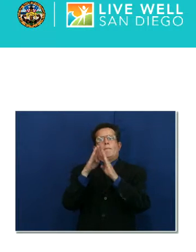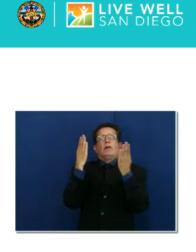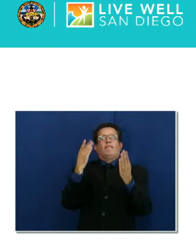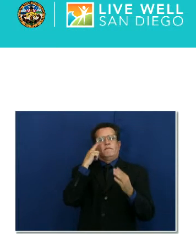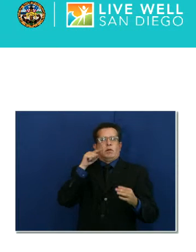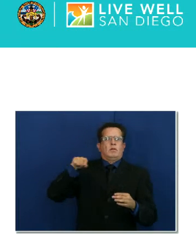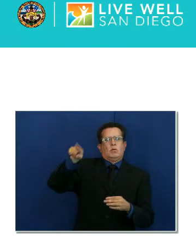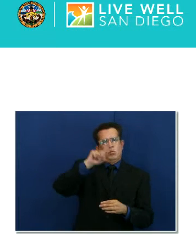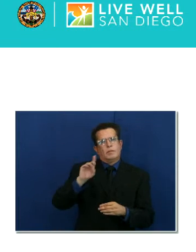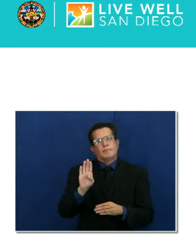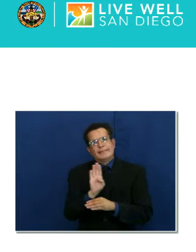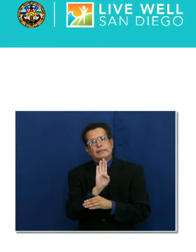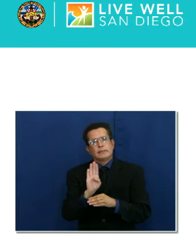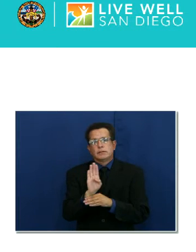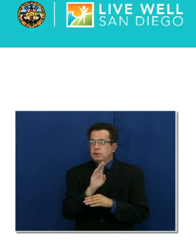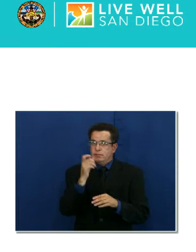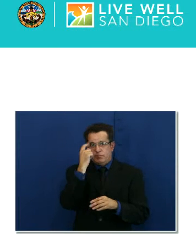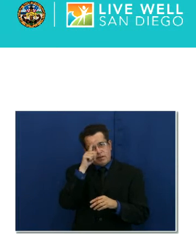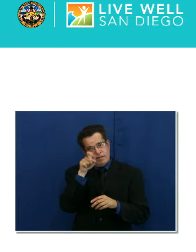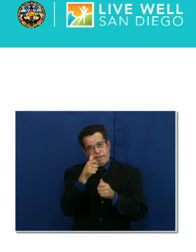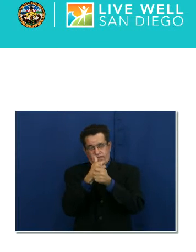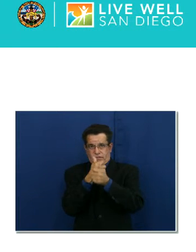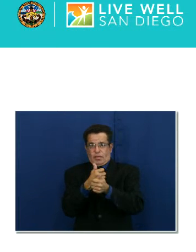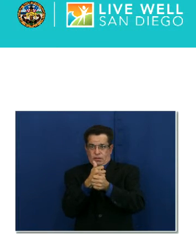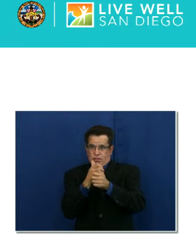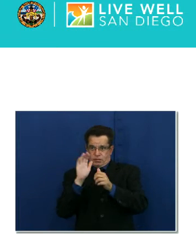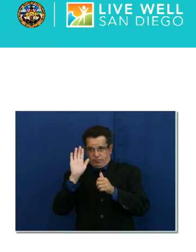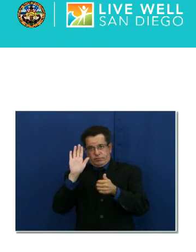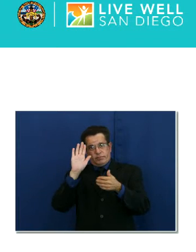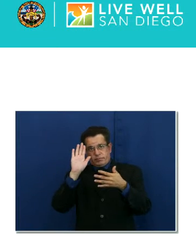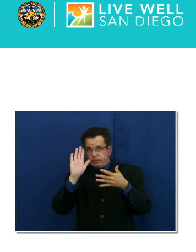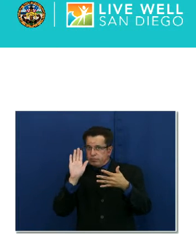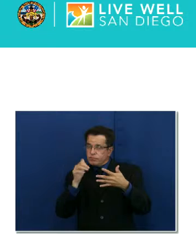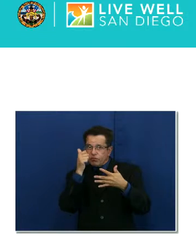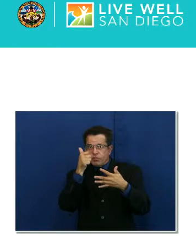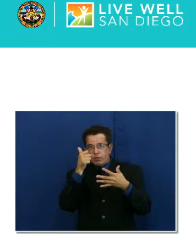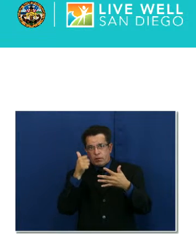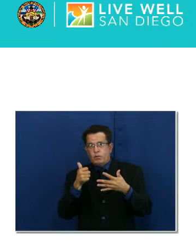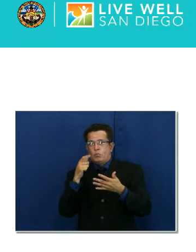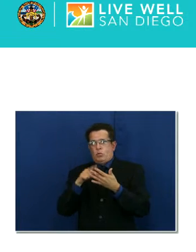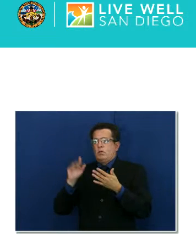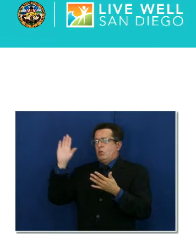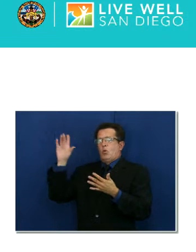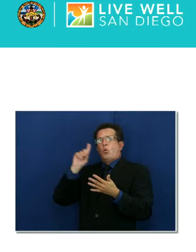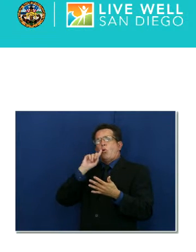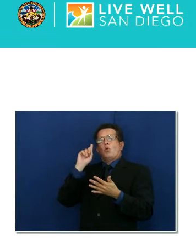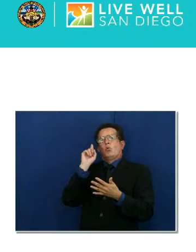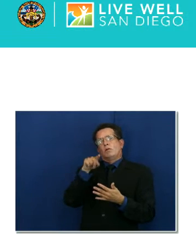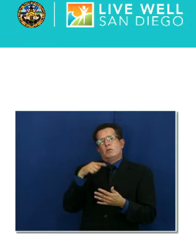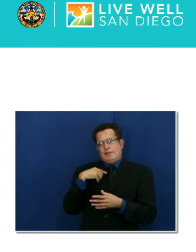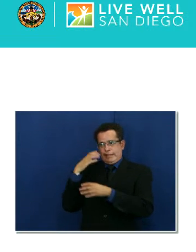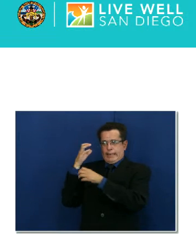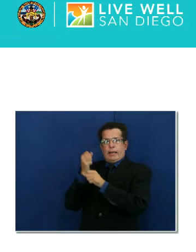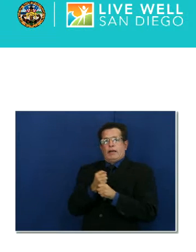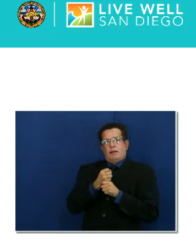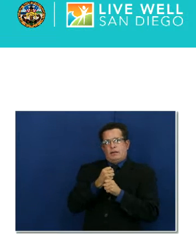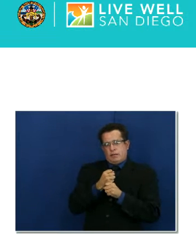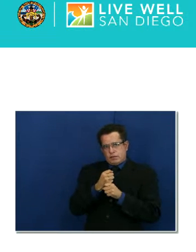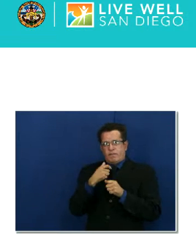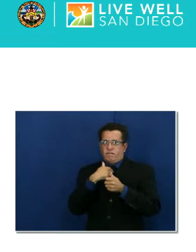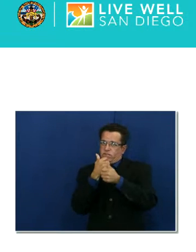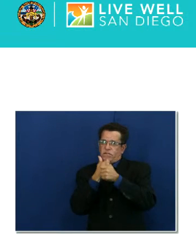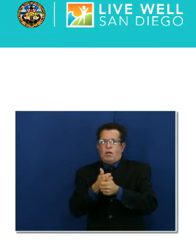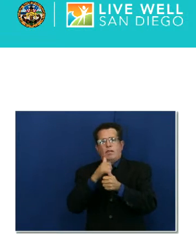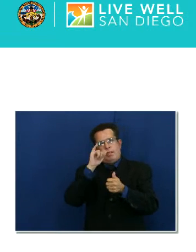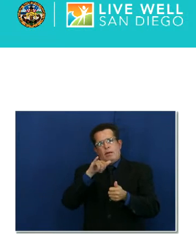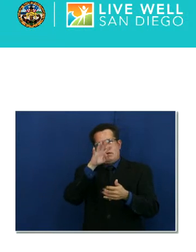various sectors. But again, we have to do it in accordance with the guidance that we have received and following the